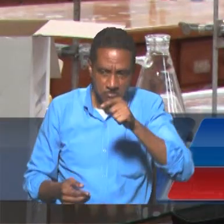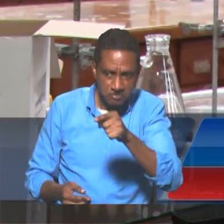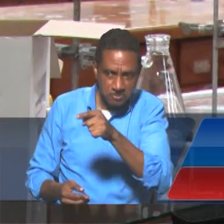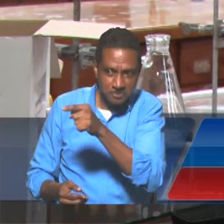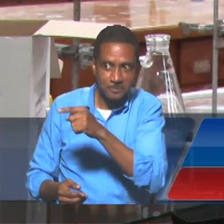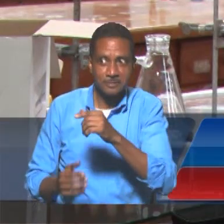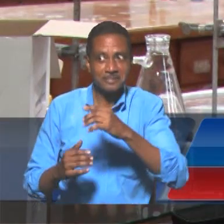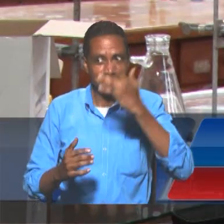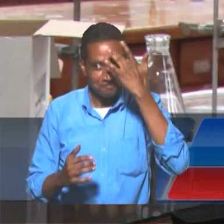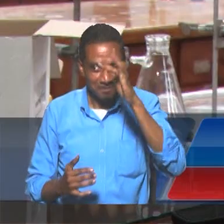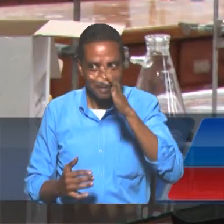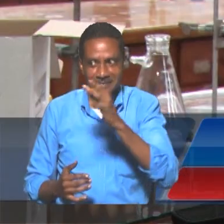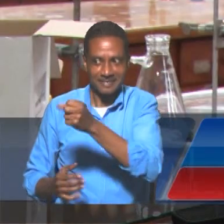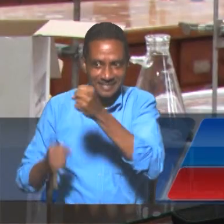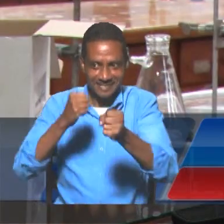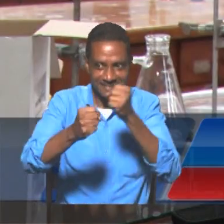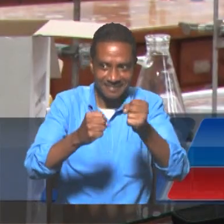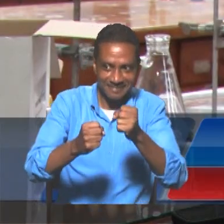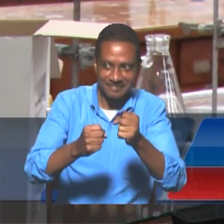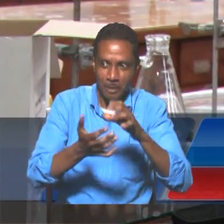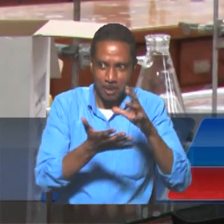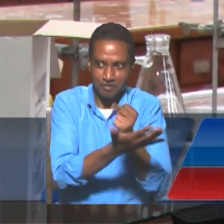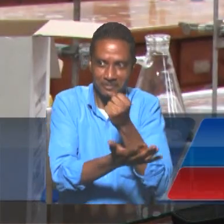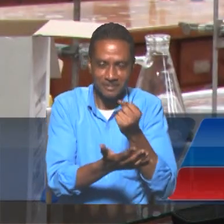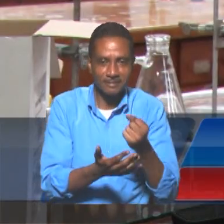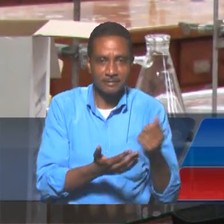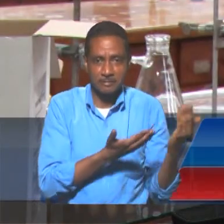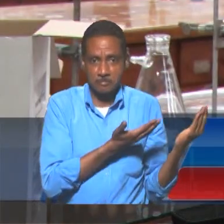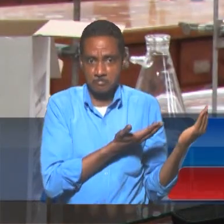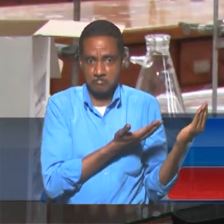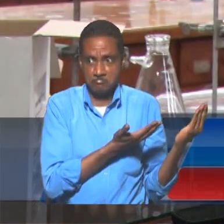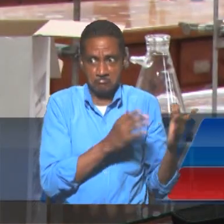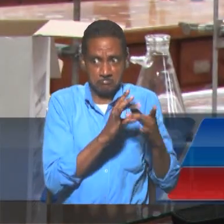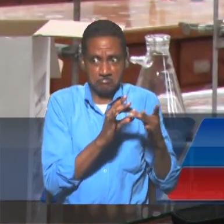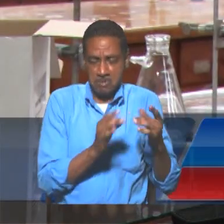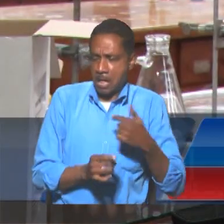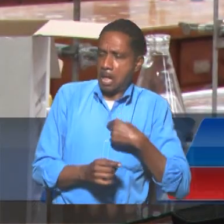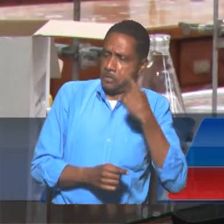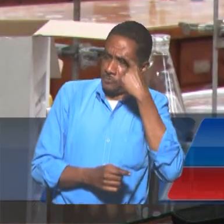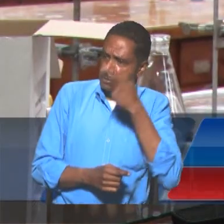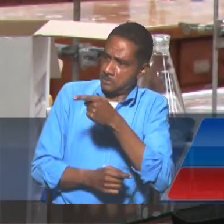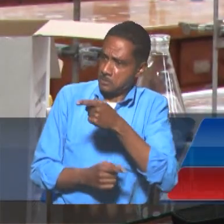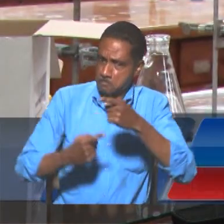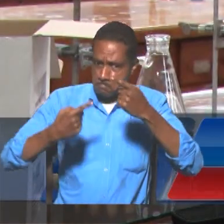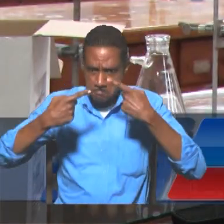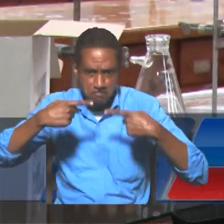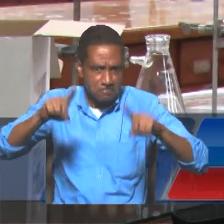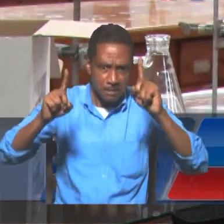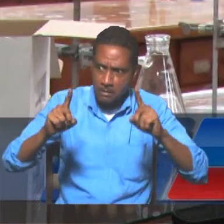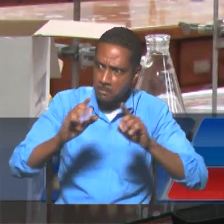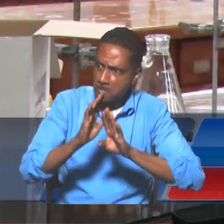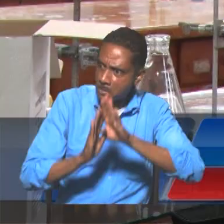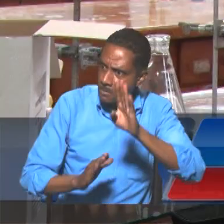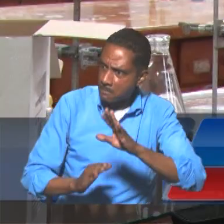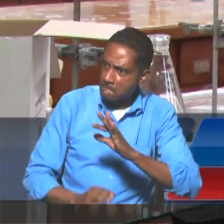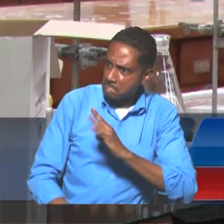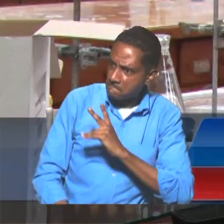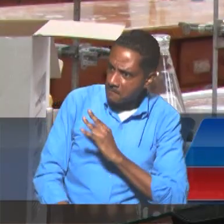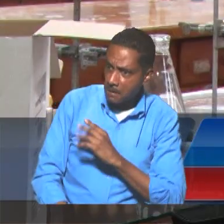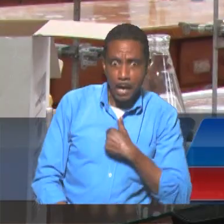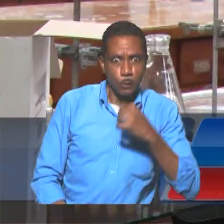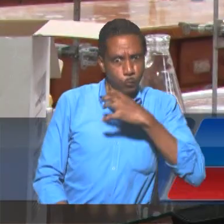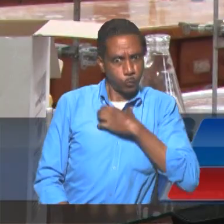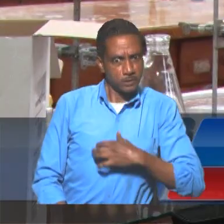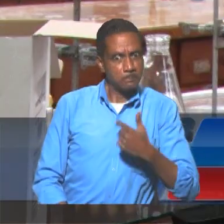to measure themselves on a global stage. I think it's an incredible achievement, right? I wish I had this in my day.